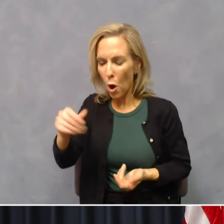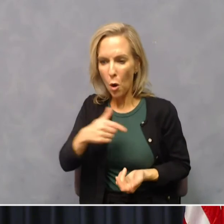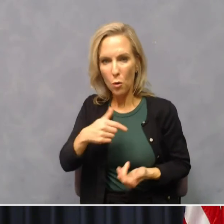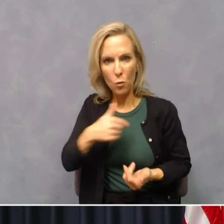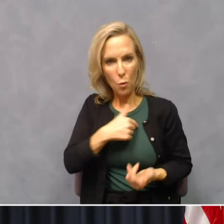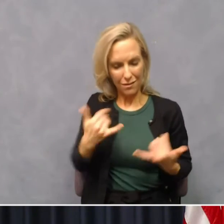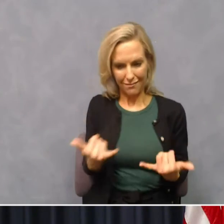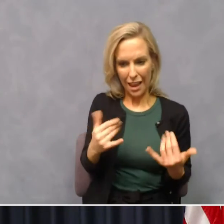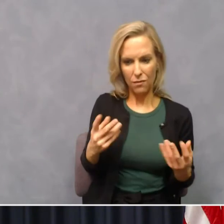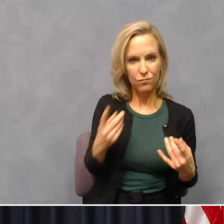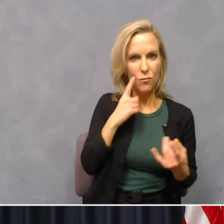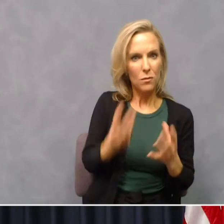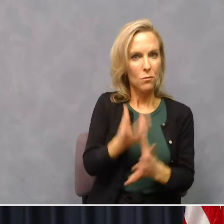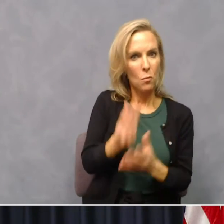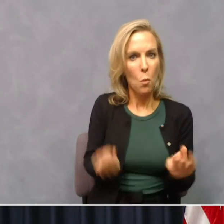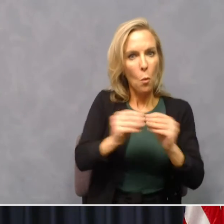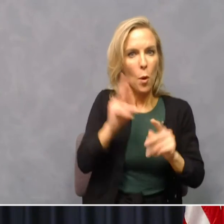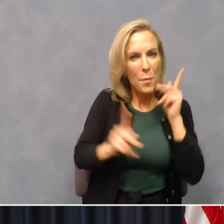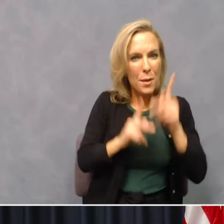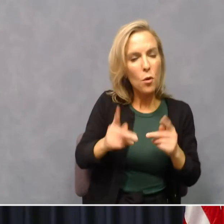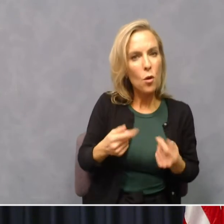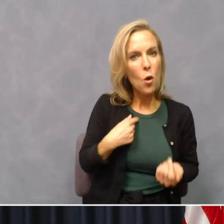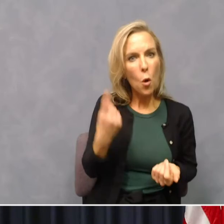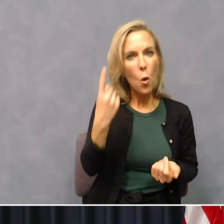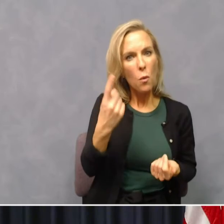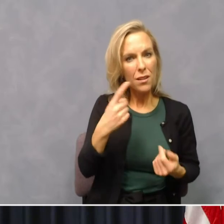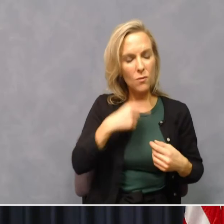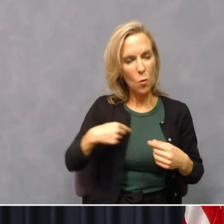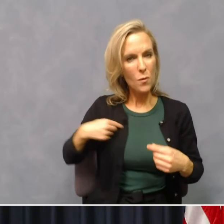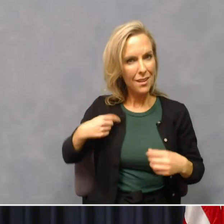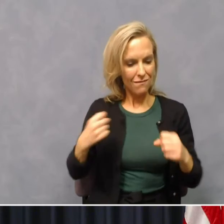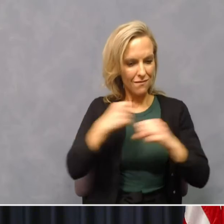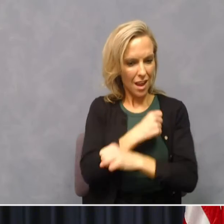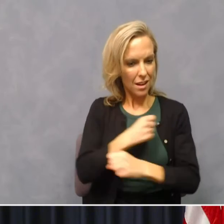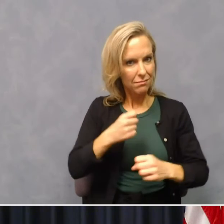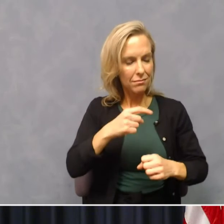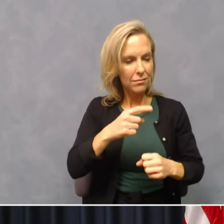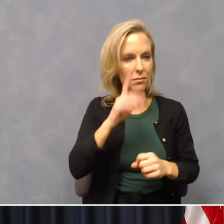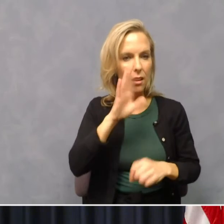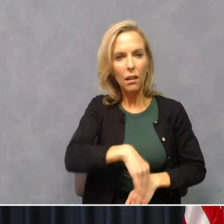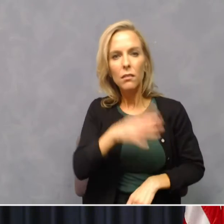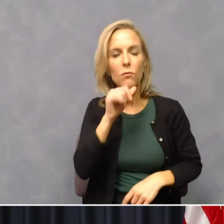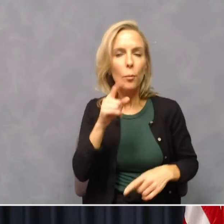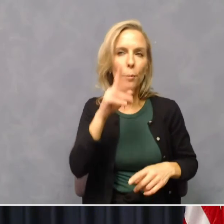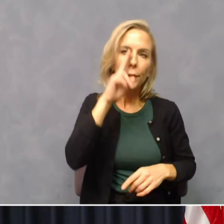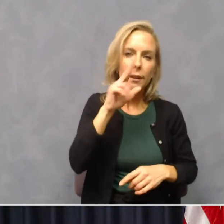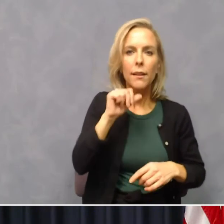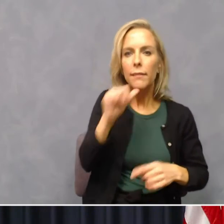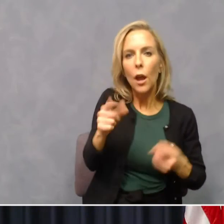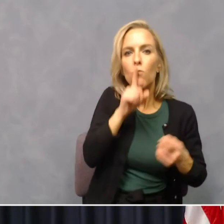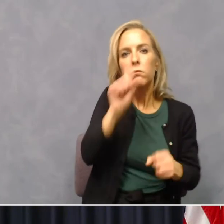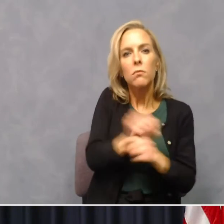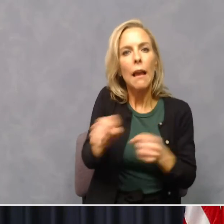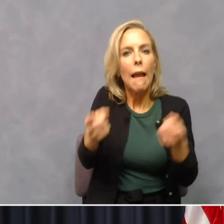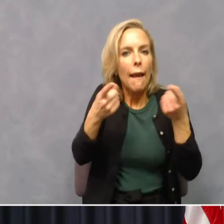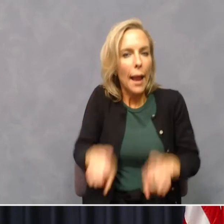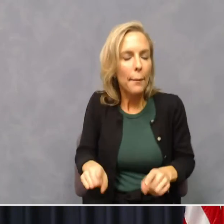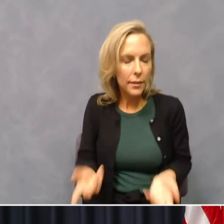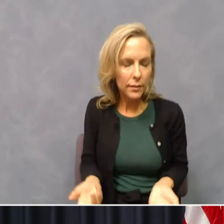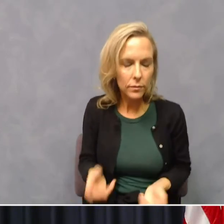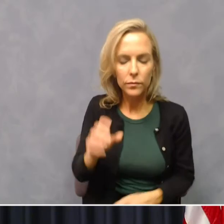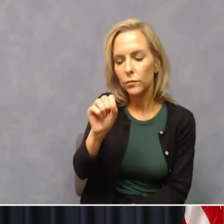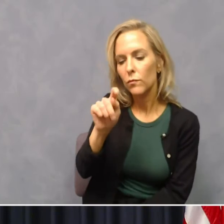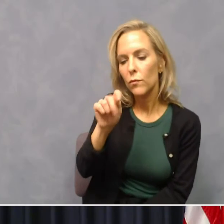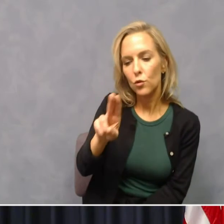war against COVID with one arm tied behind our back, pretending it doesn't exist. Stu Johnson from